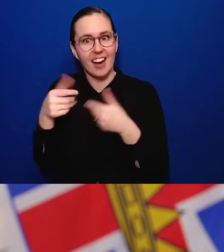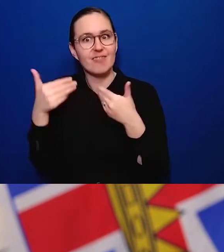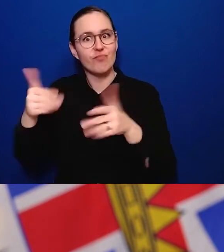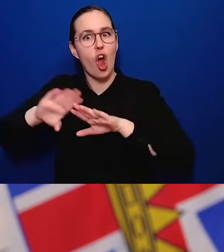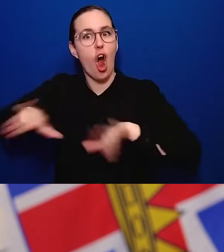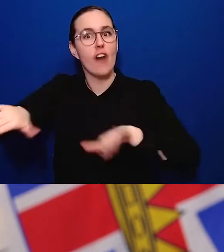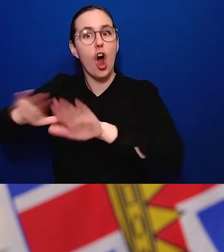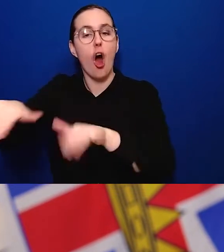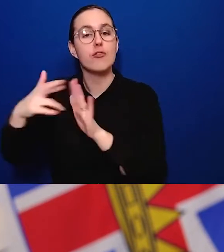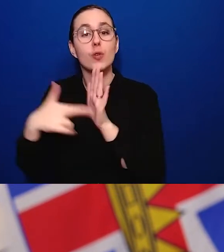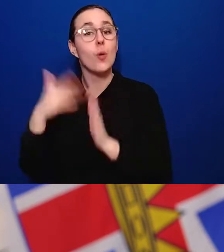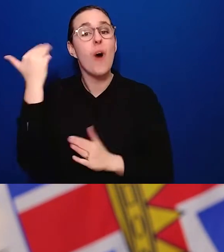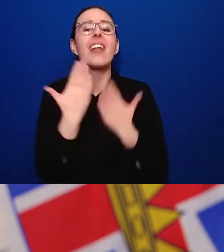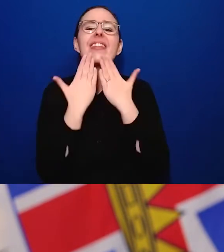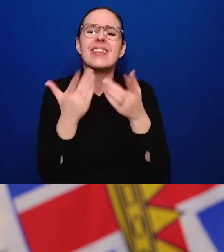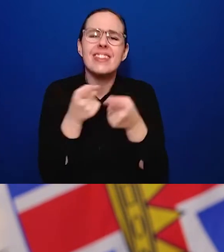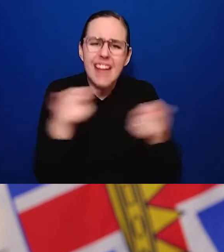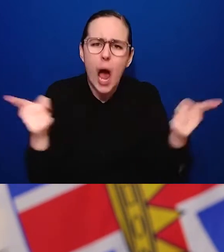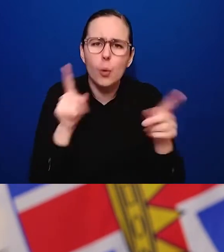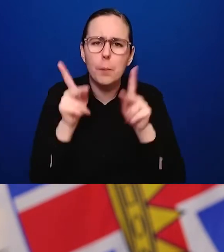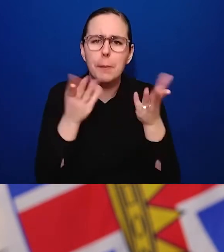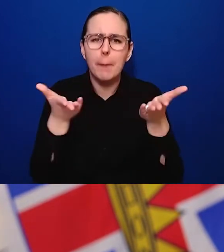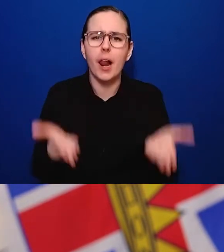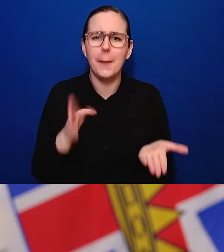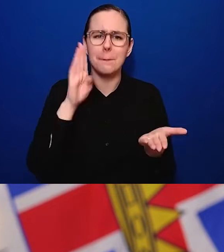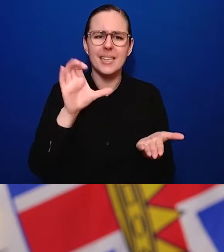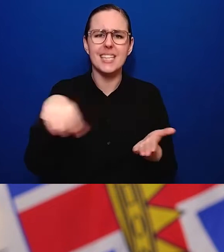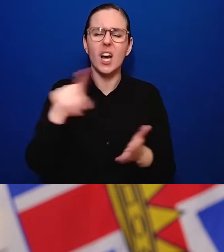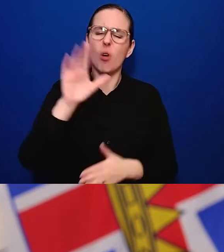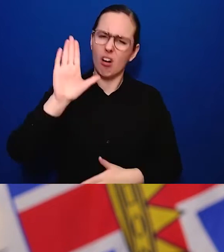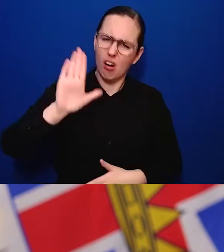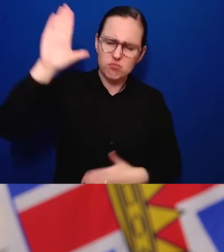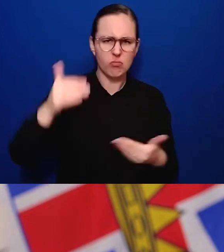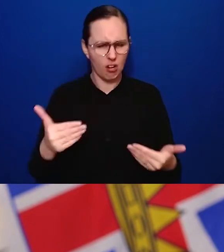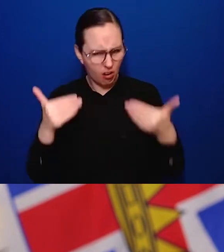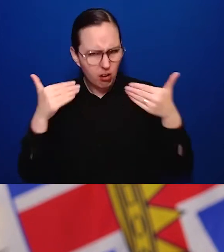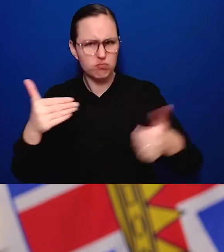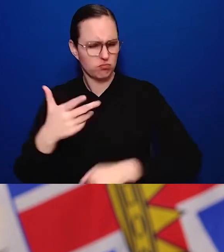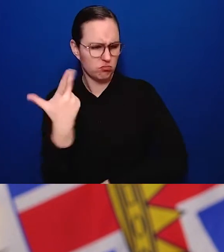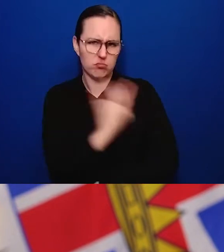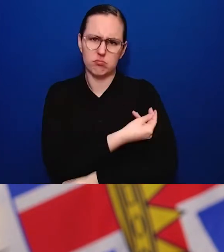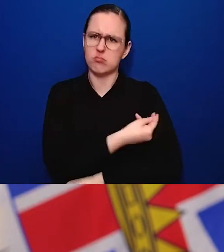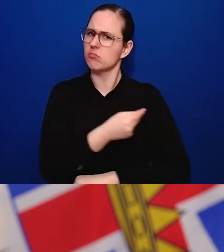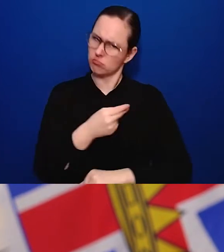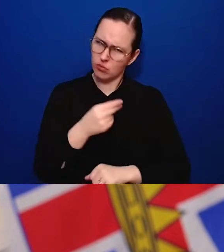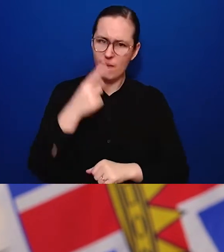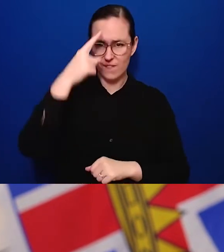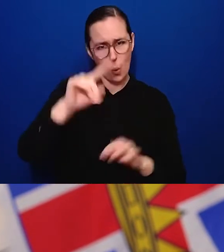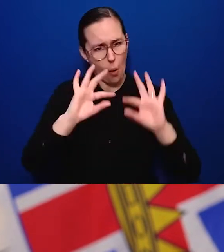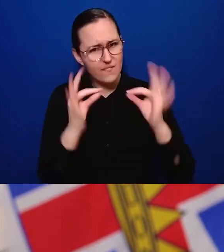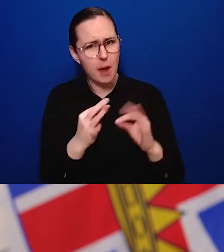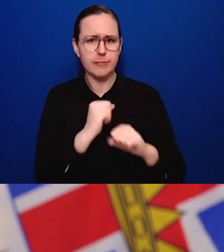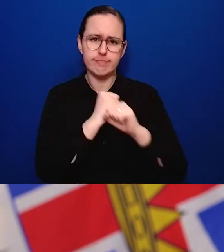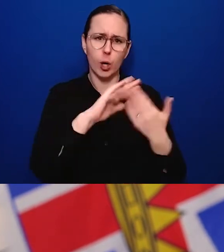by getting vaccinated. And second, because people have followed these safety measures we put in place when it was necessary to do